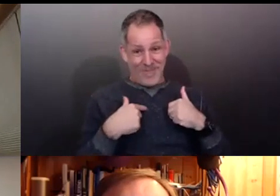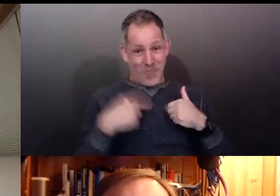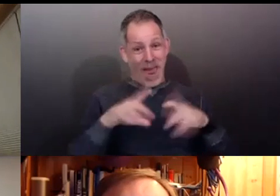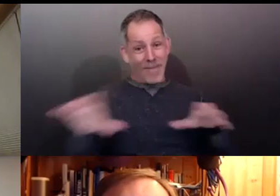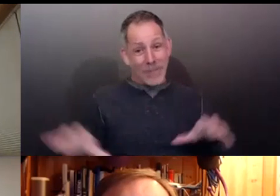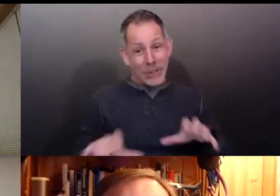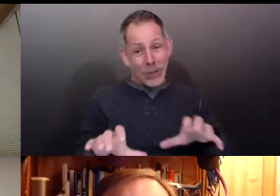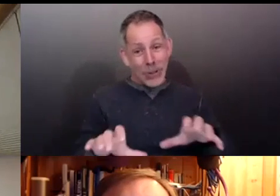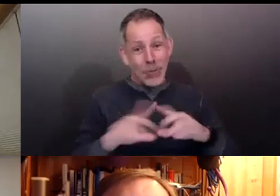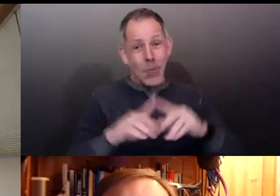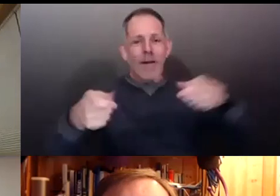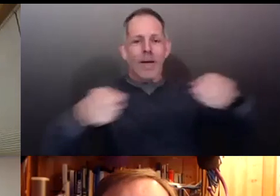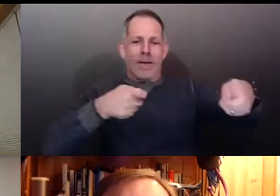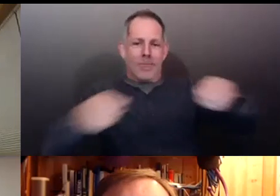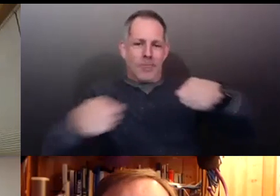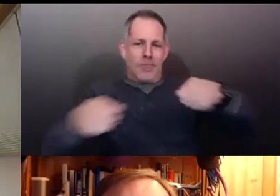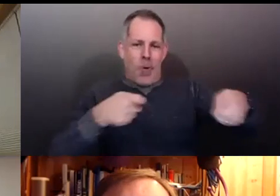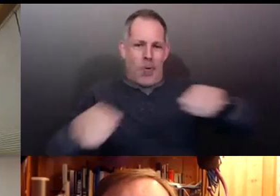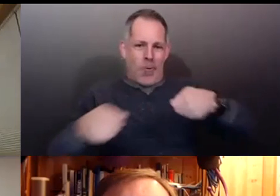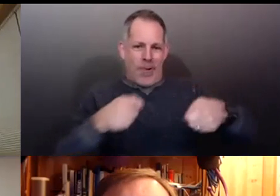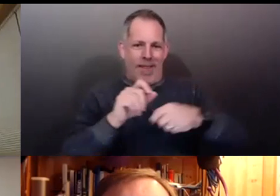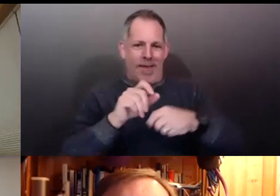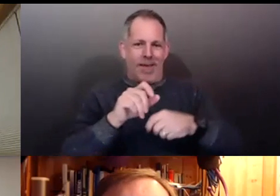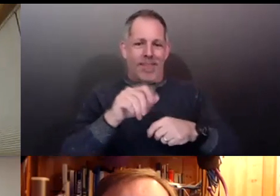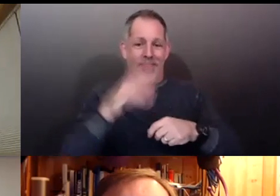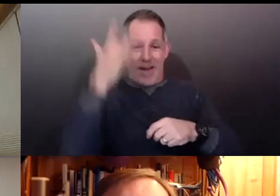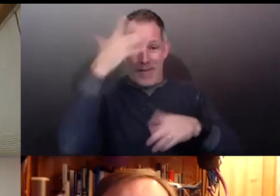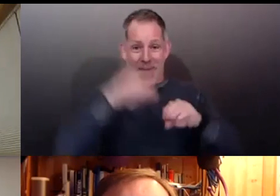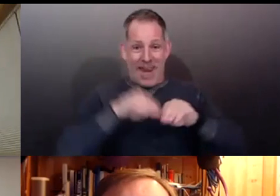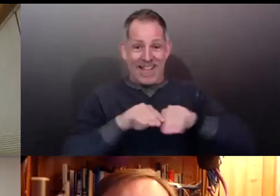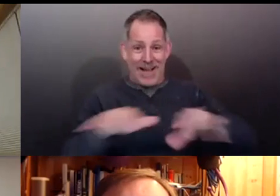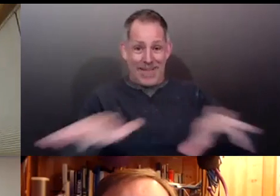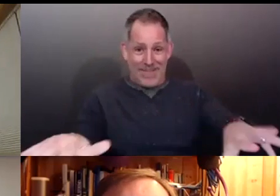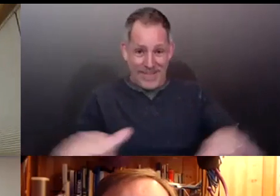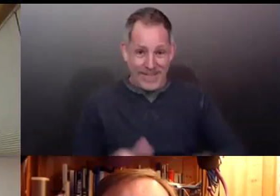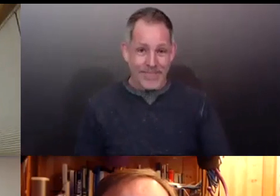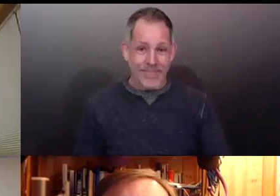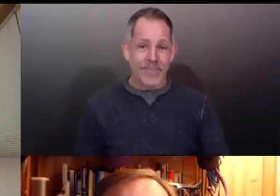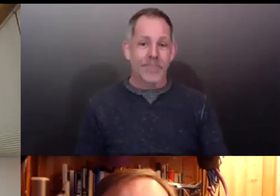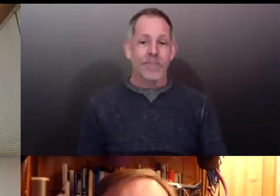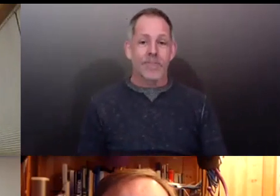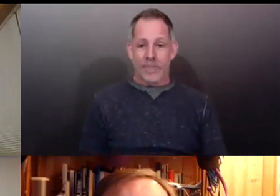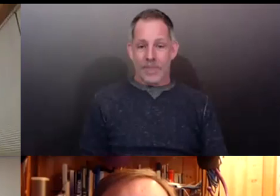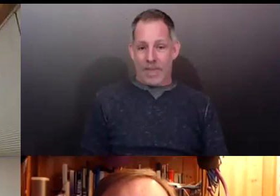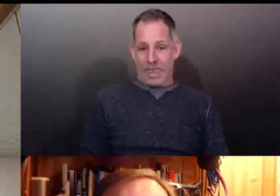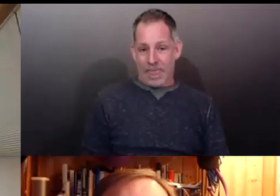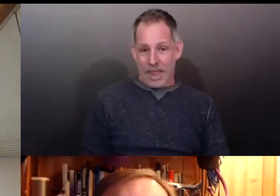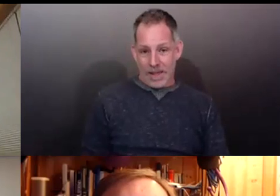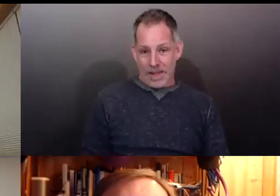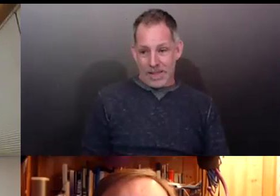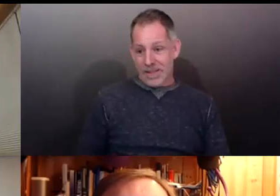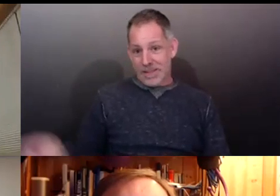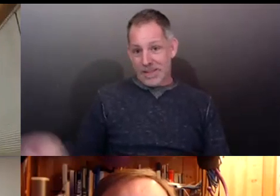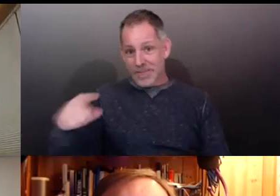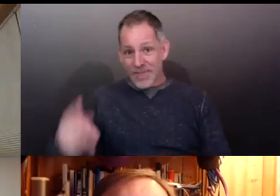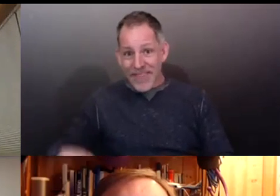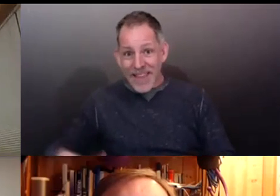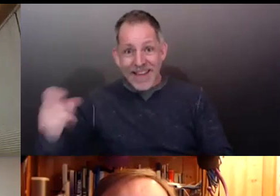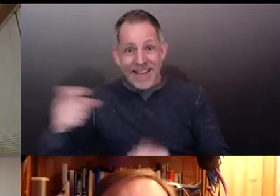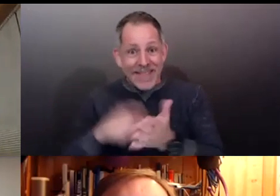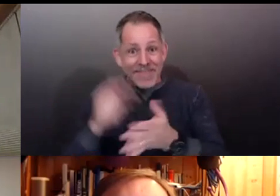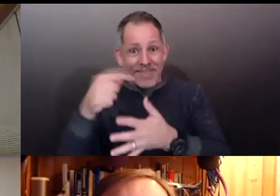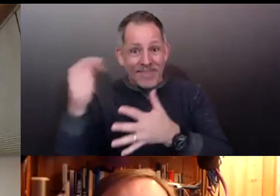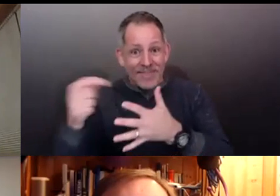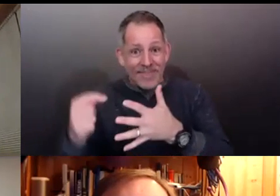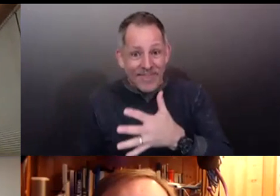possible by getting high needs kids, like along the lines of some of the groups you mentioned, making sure that high